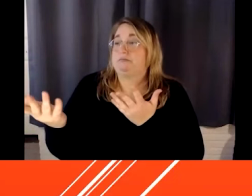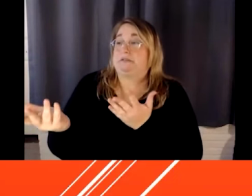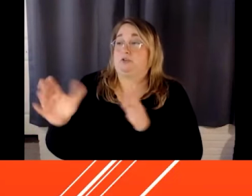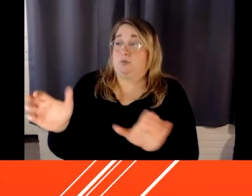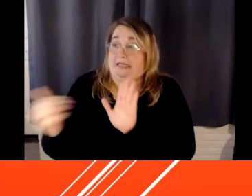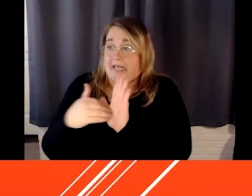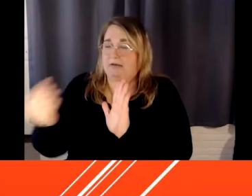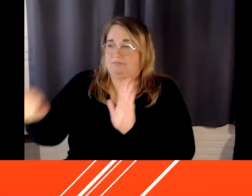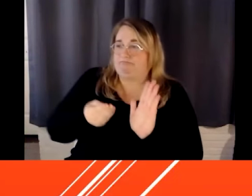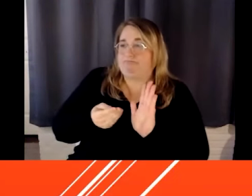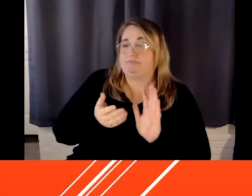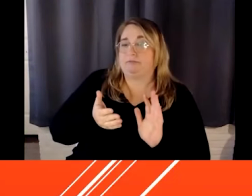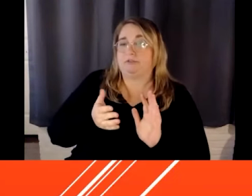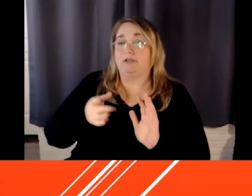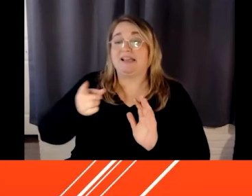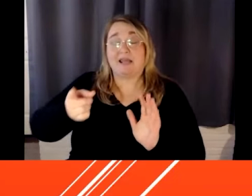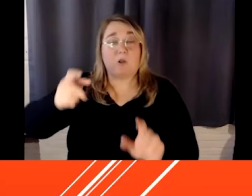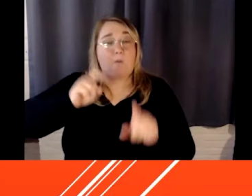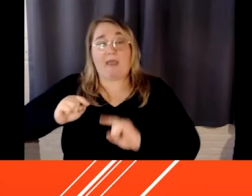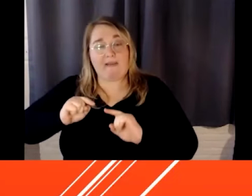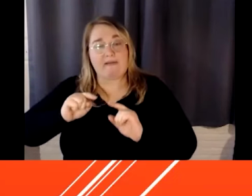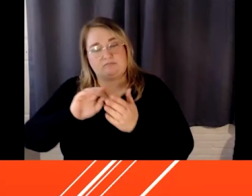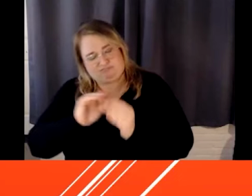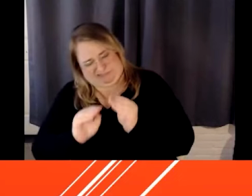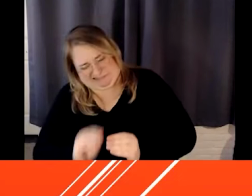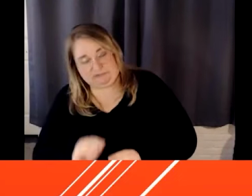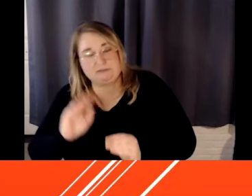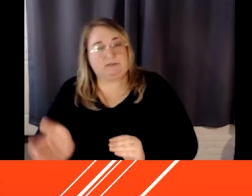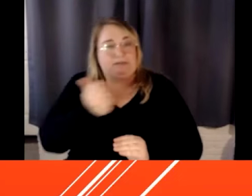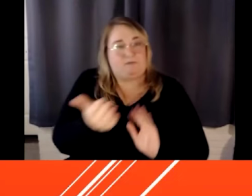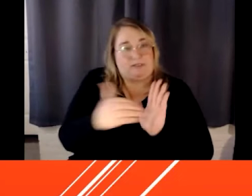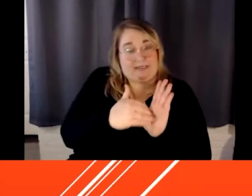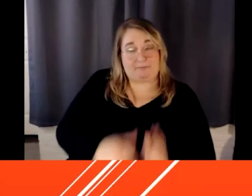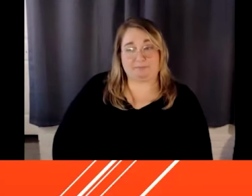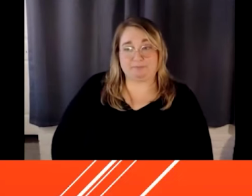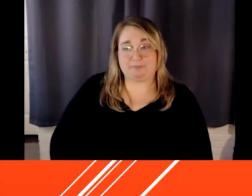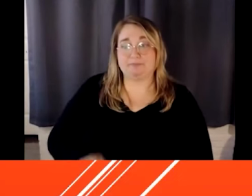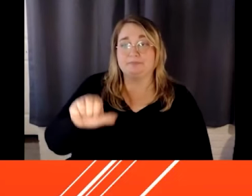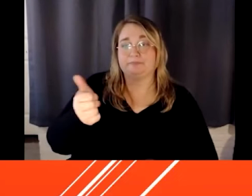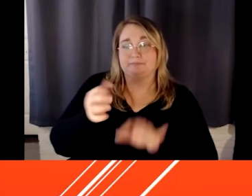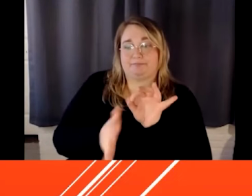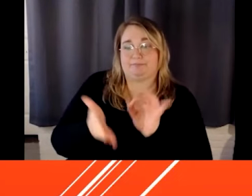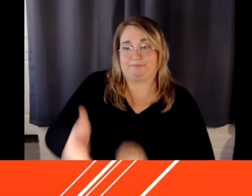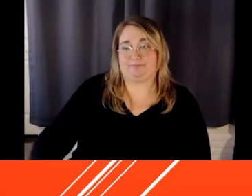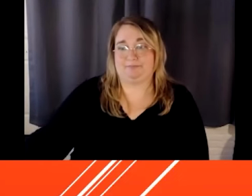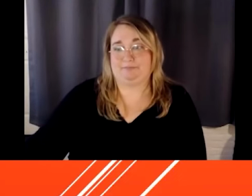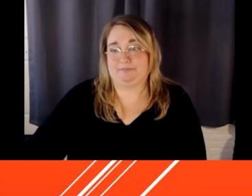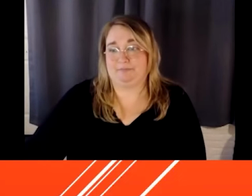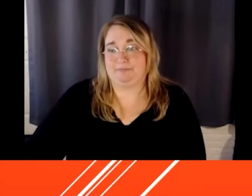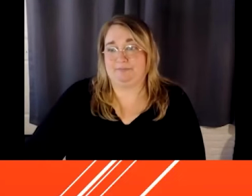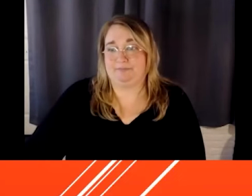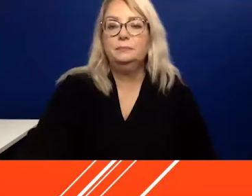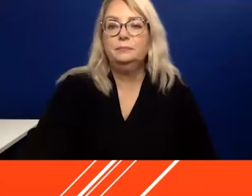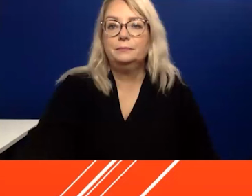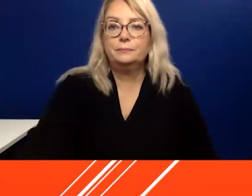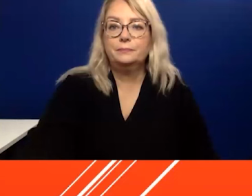can go back, fix whatever they do, resubmit the assignment. Yeah. And the way I do it is I have them just either go to them. Even when I do